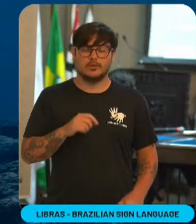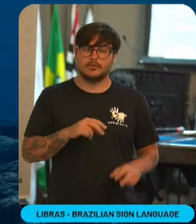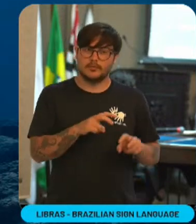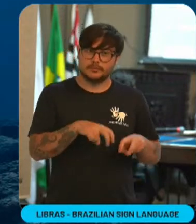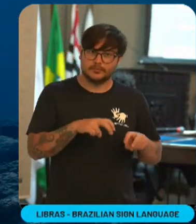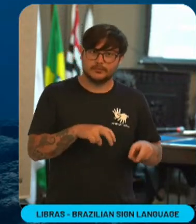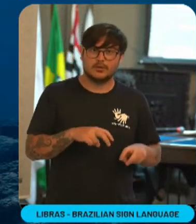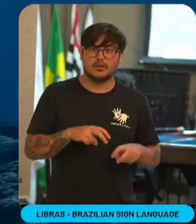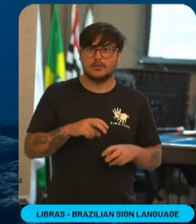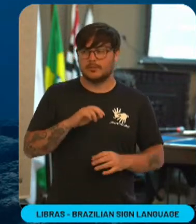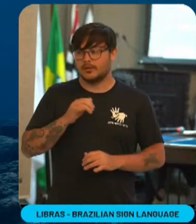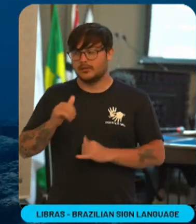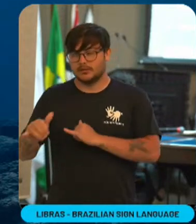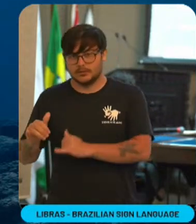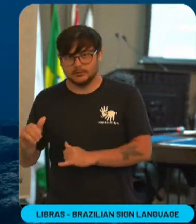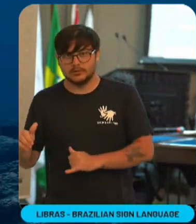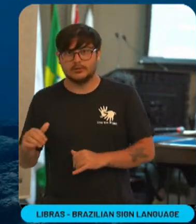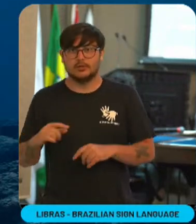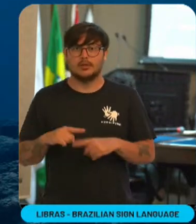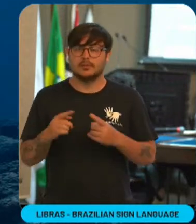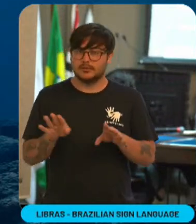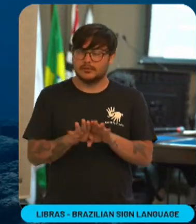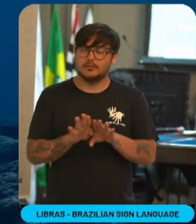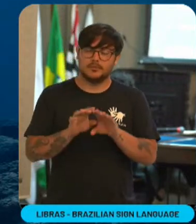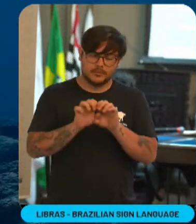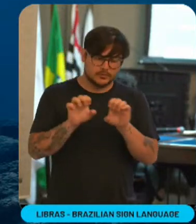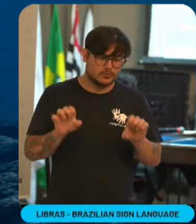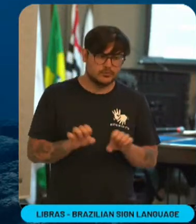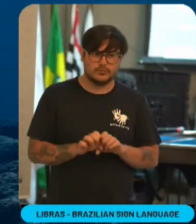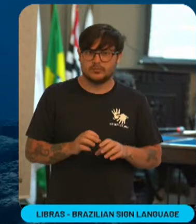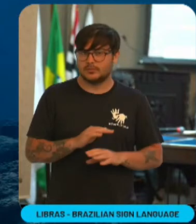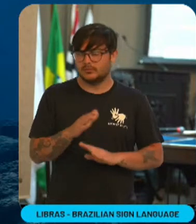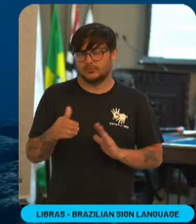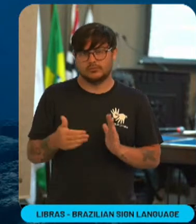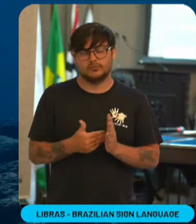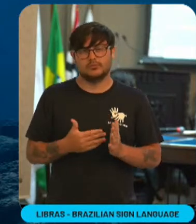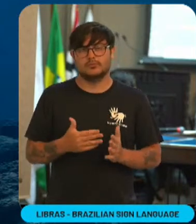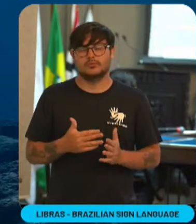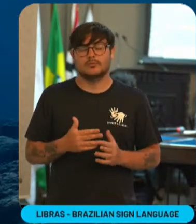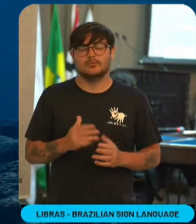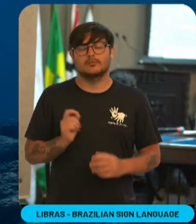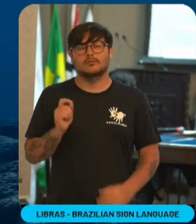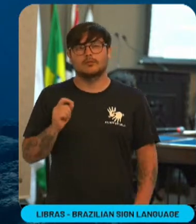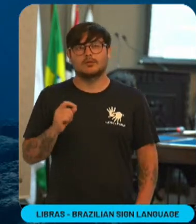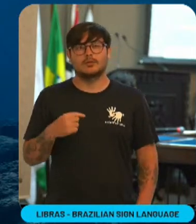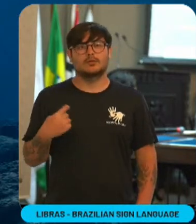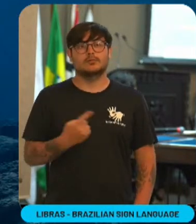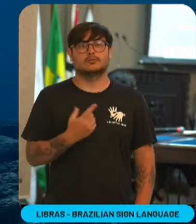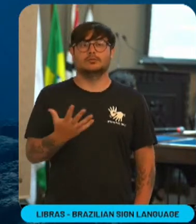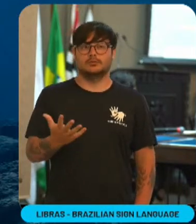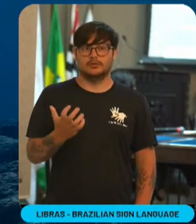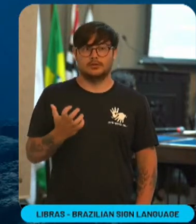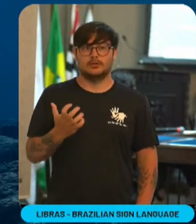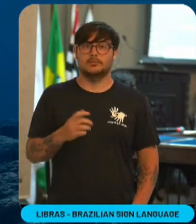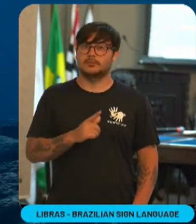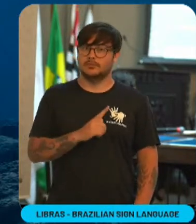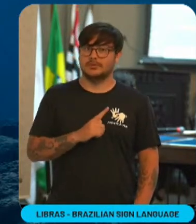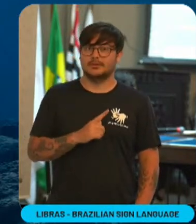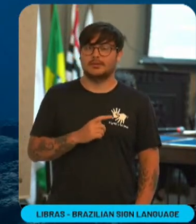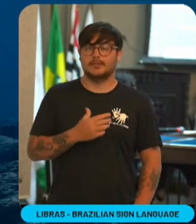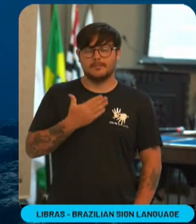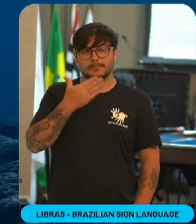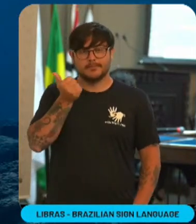taking this very seriously, not only to agribusiness, to energy, but for infrastructure as well, is what we